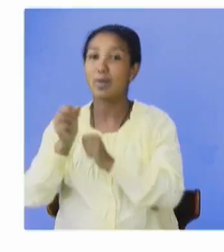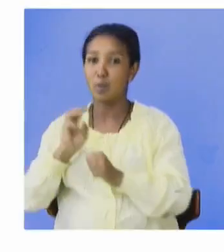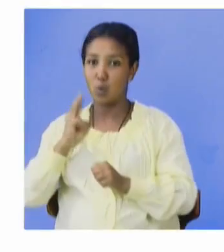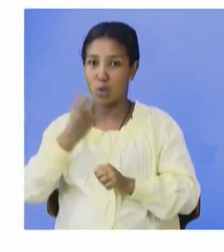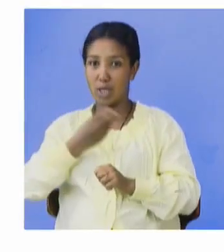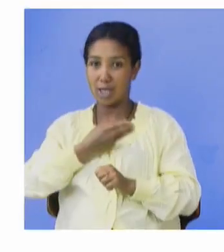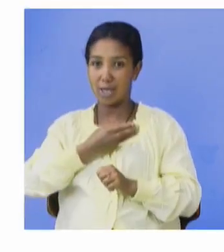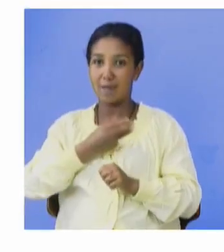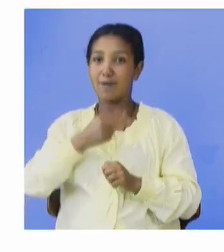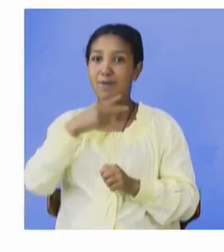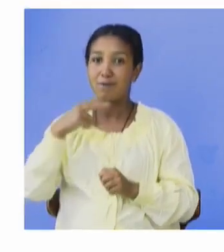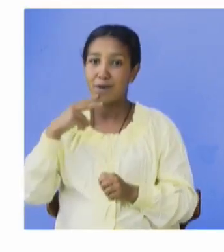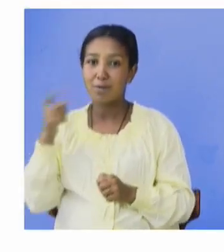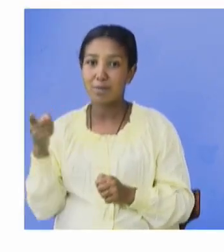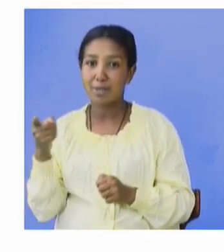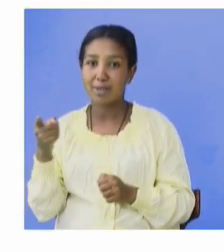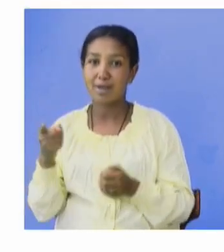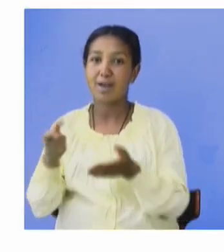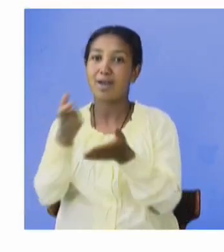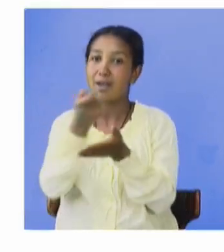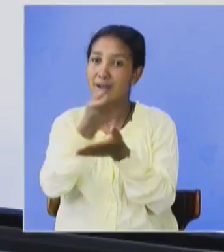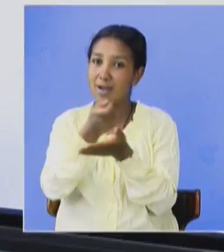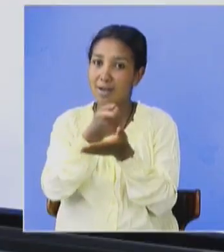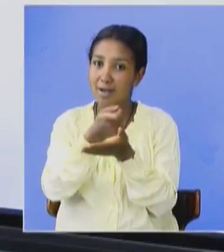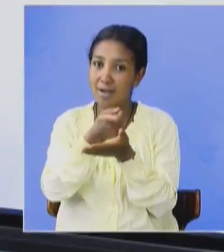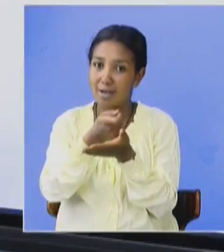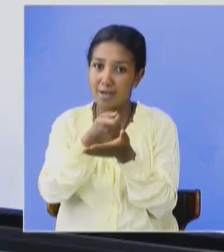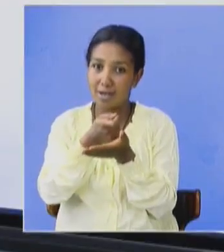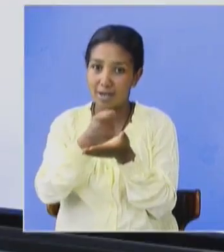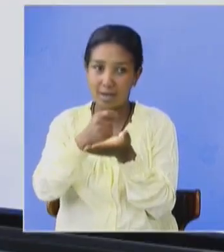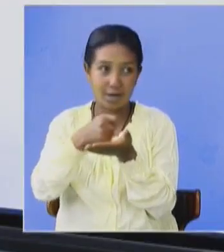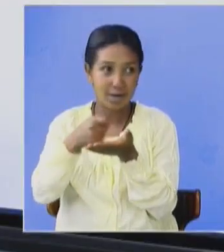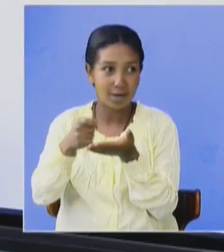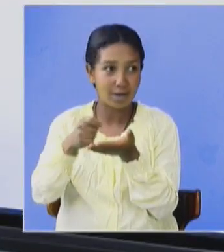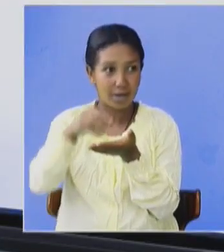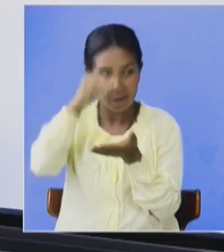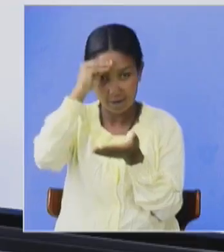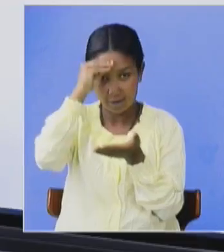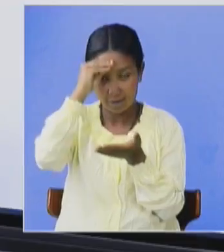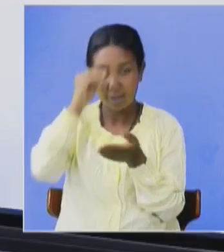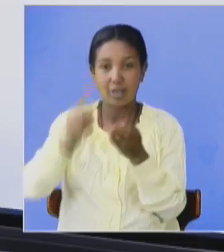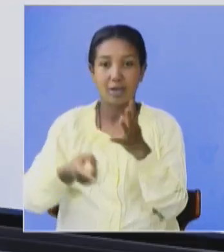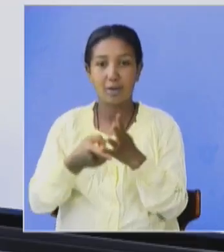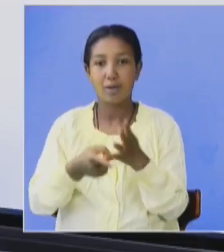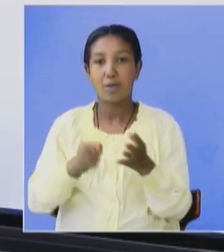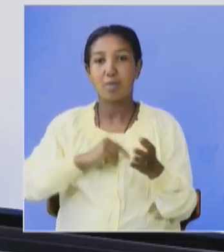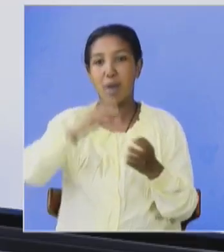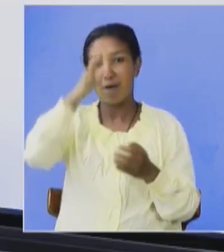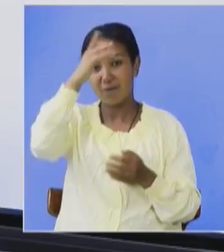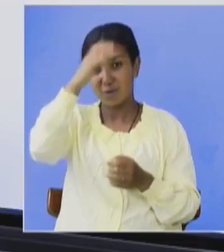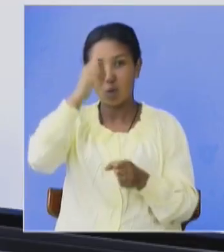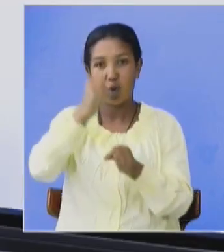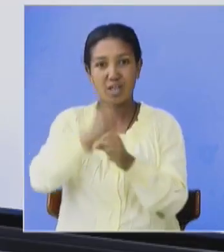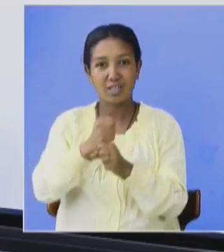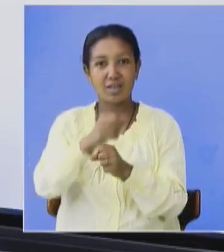and here is a verb, learn English. 4, my father works at